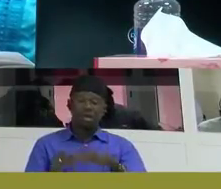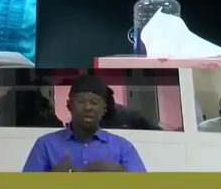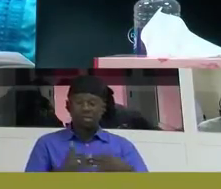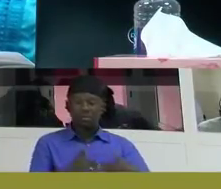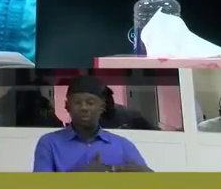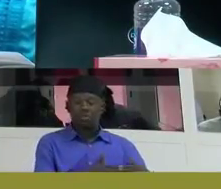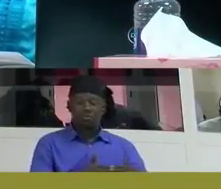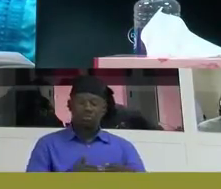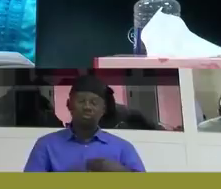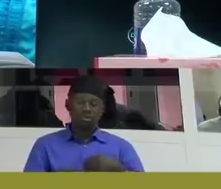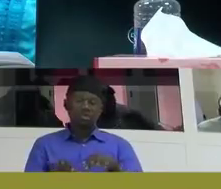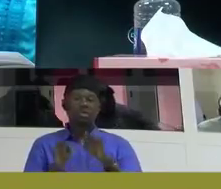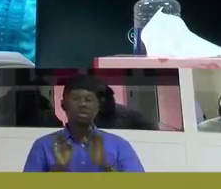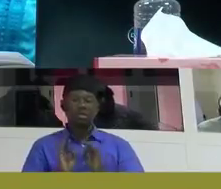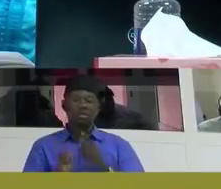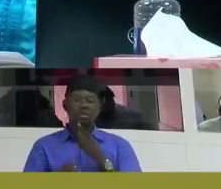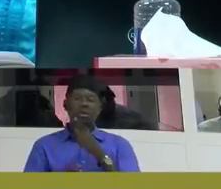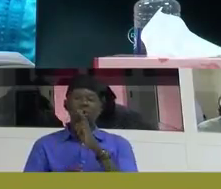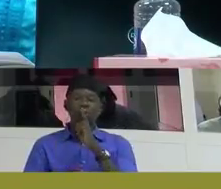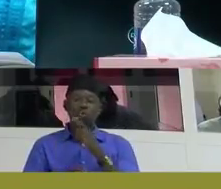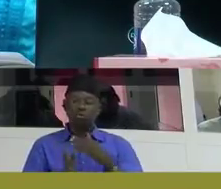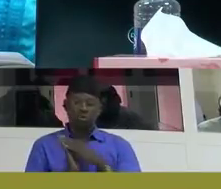found wanting of violations.